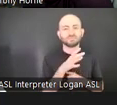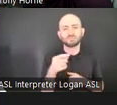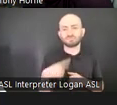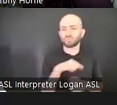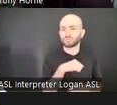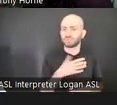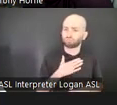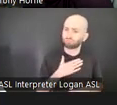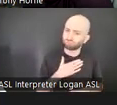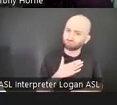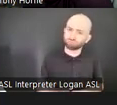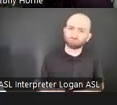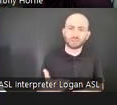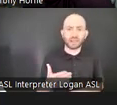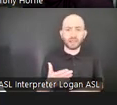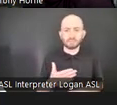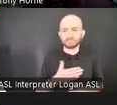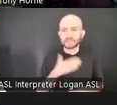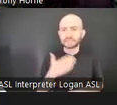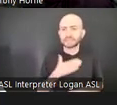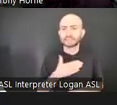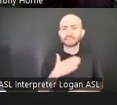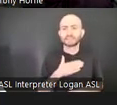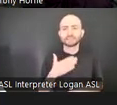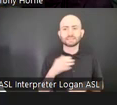to hear from you